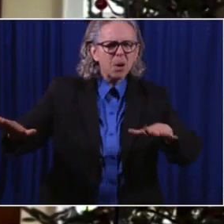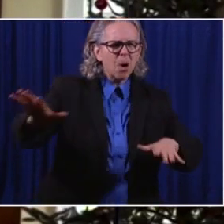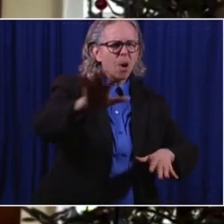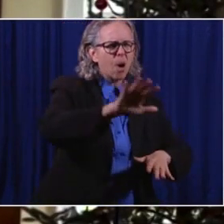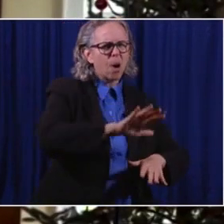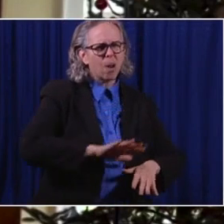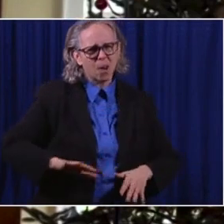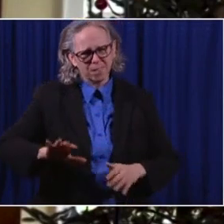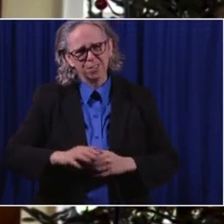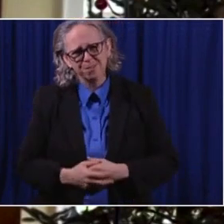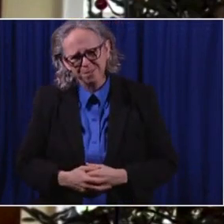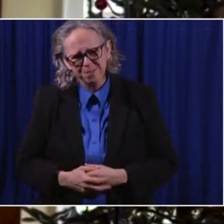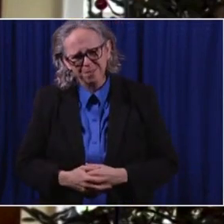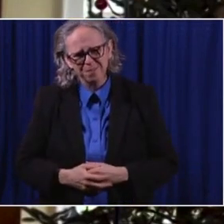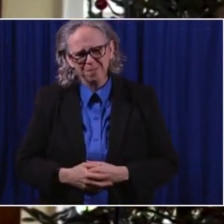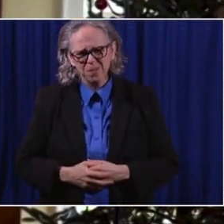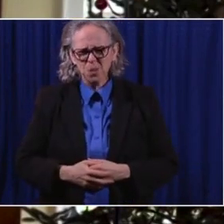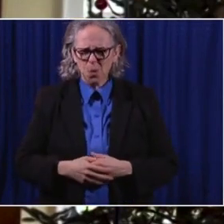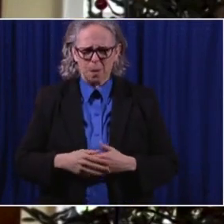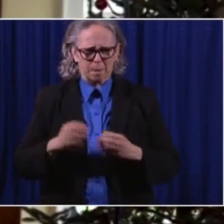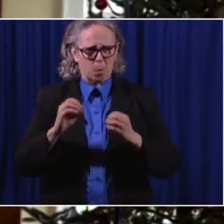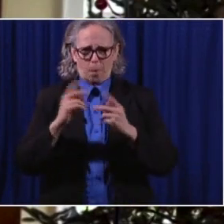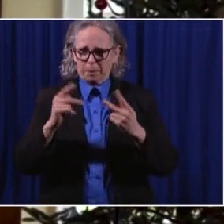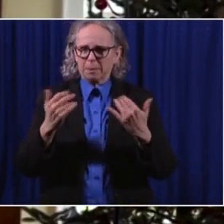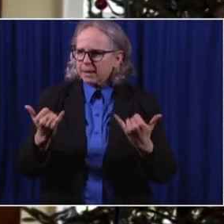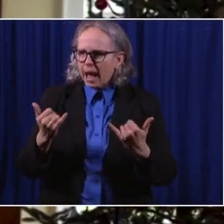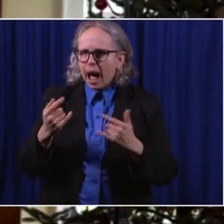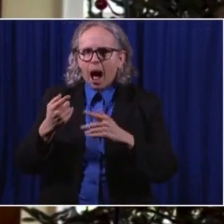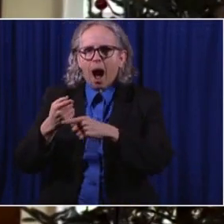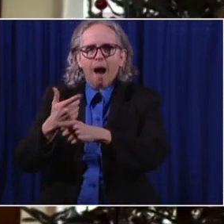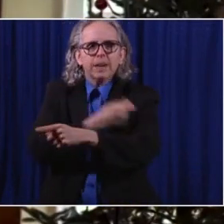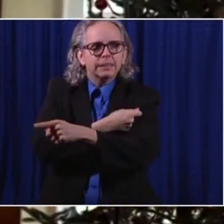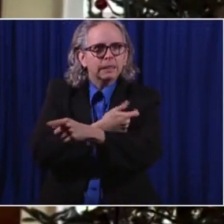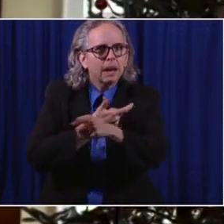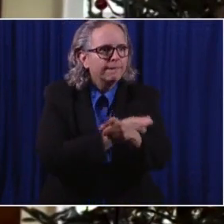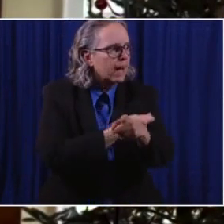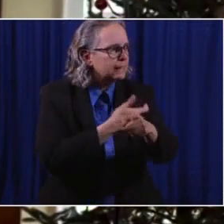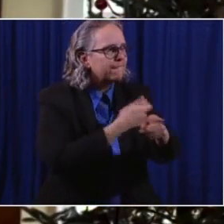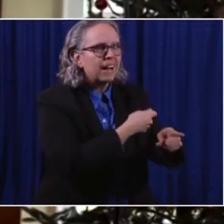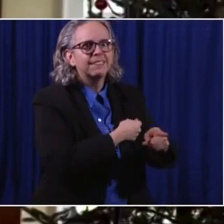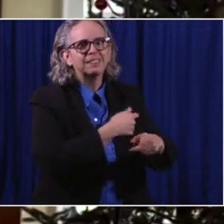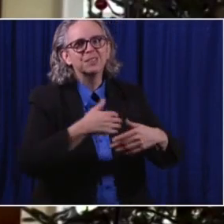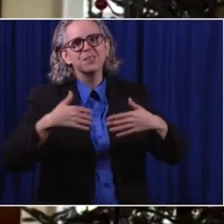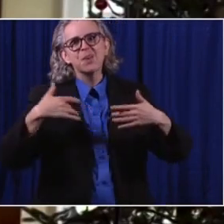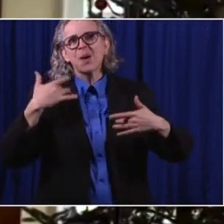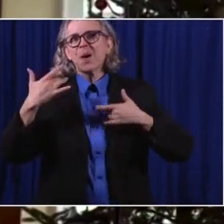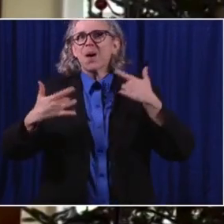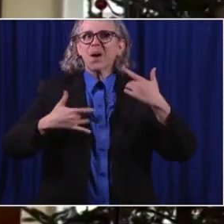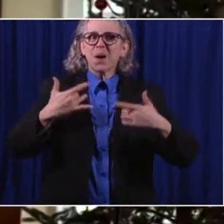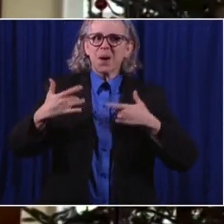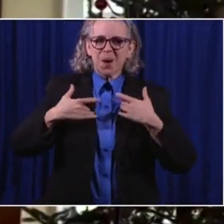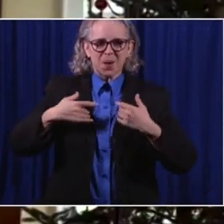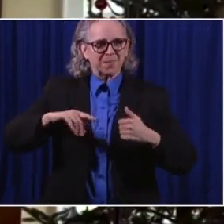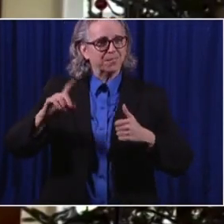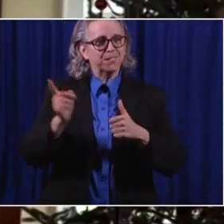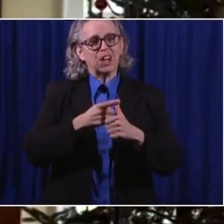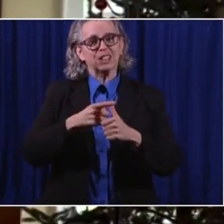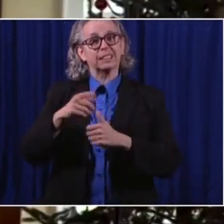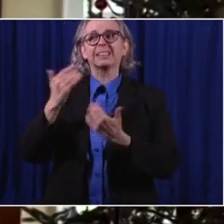are vaccinated. Very exciting to see this. We're first going to go to Lake County.